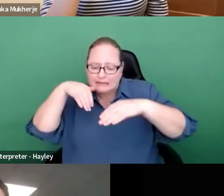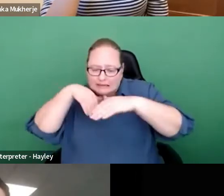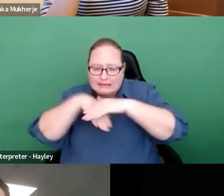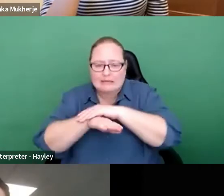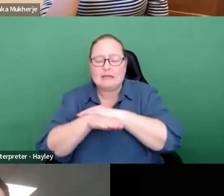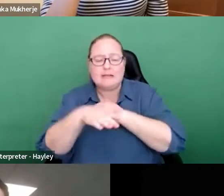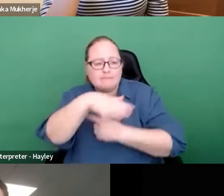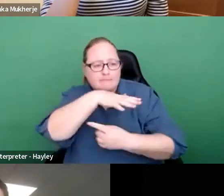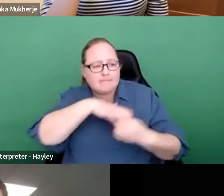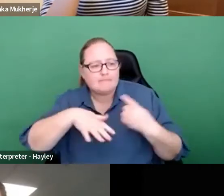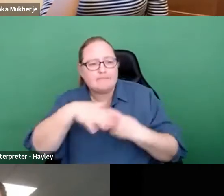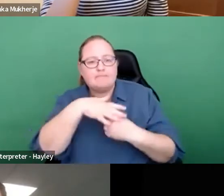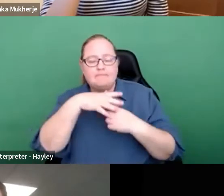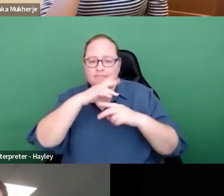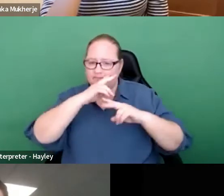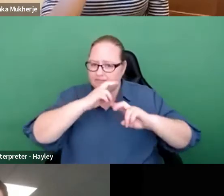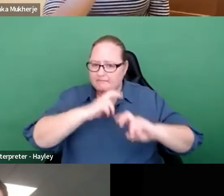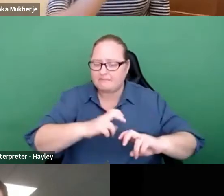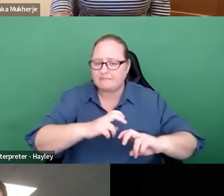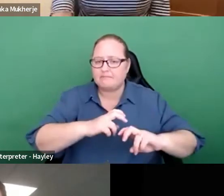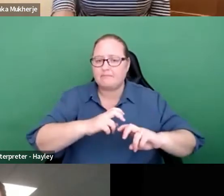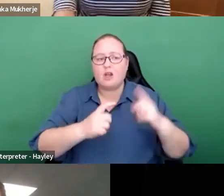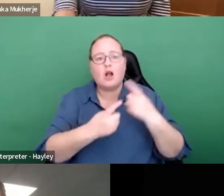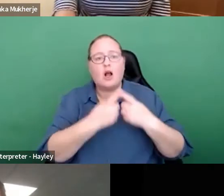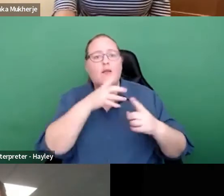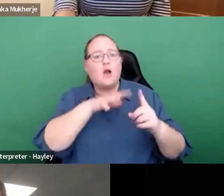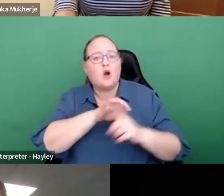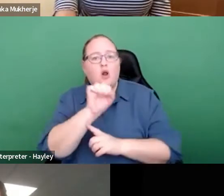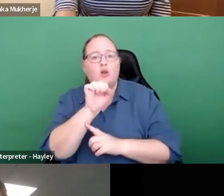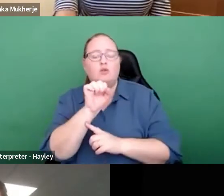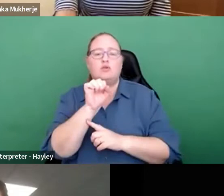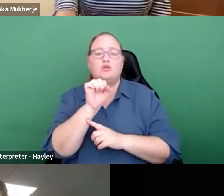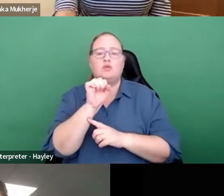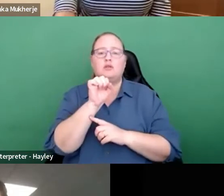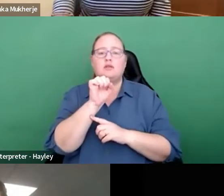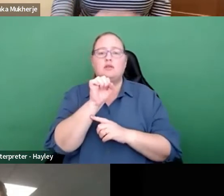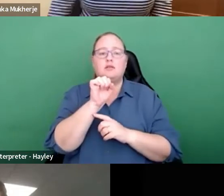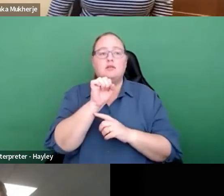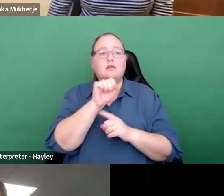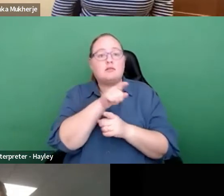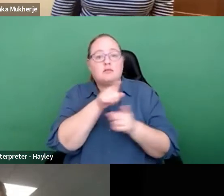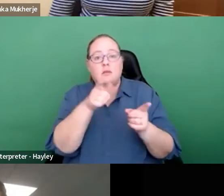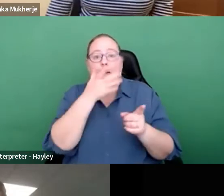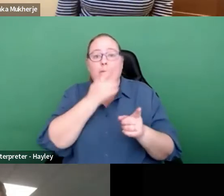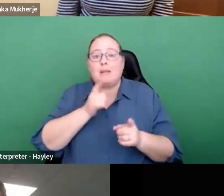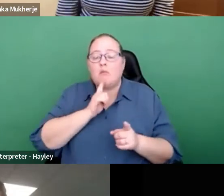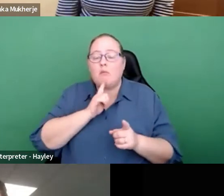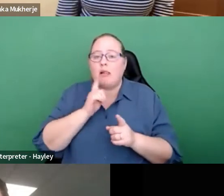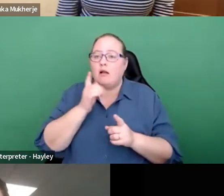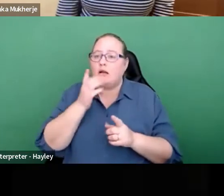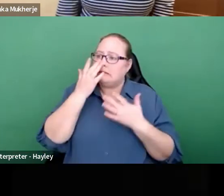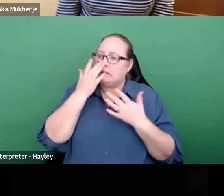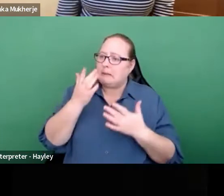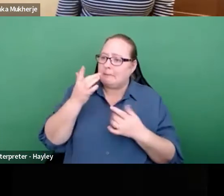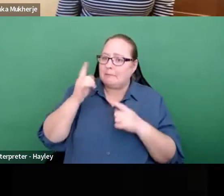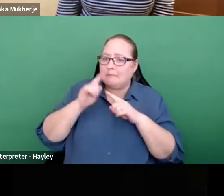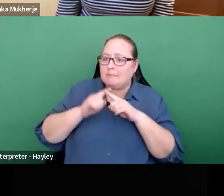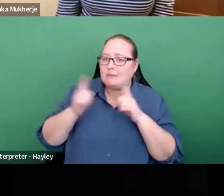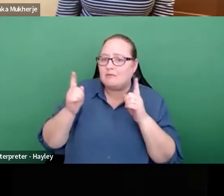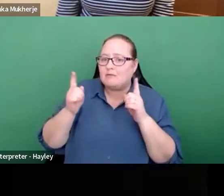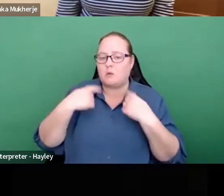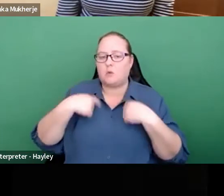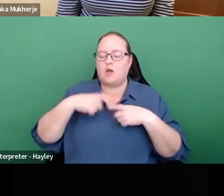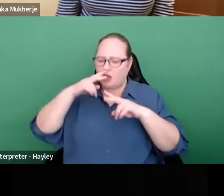in one's in other cultures, in people who seem different to you, being obsessed with curiosity and things that